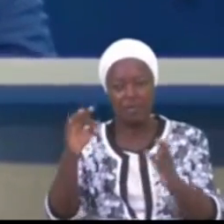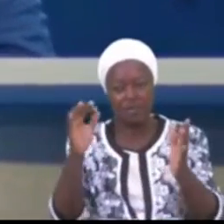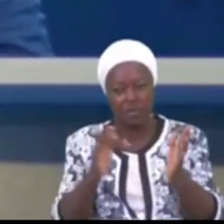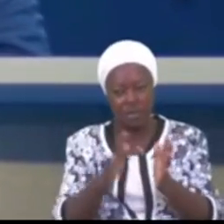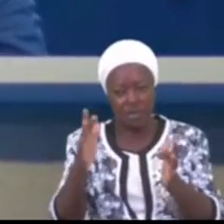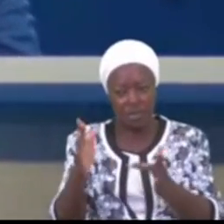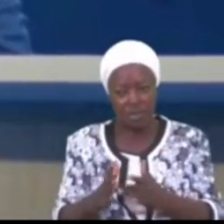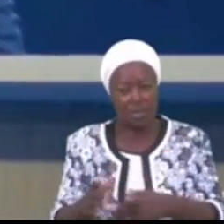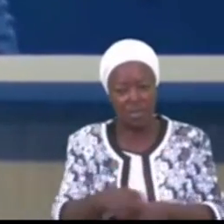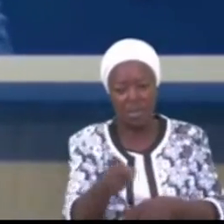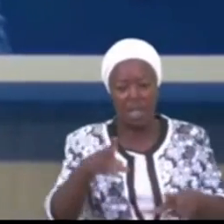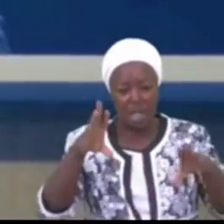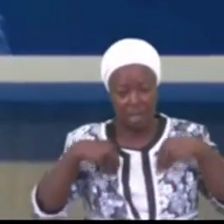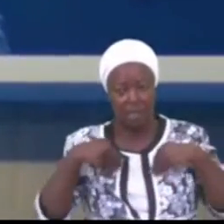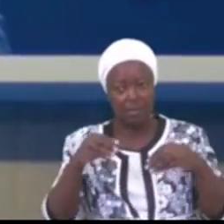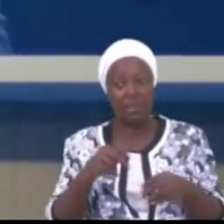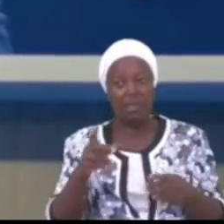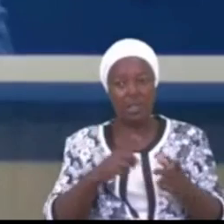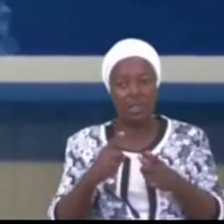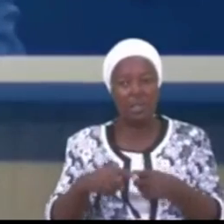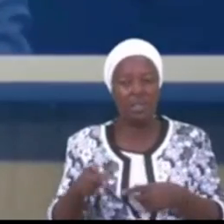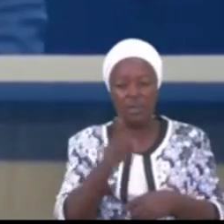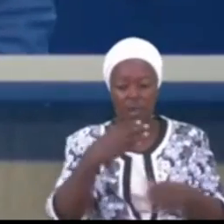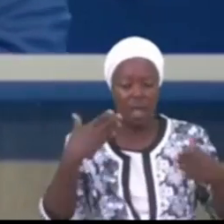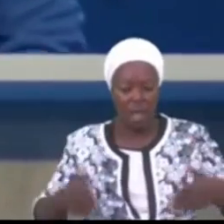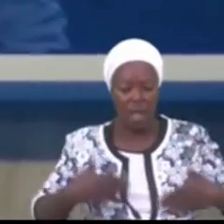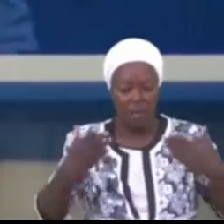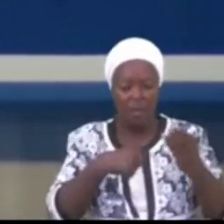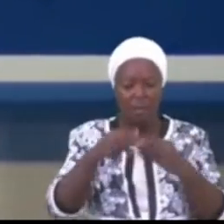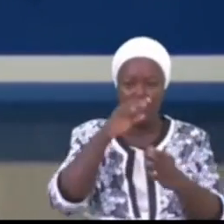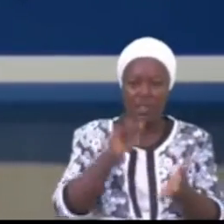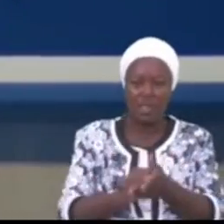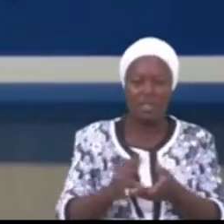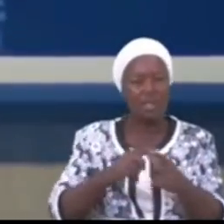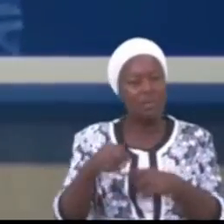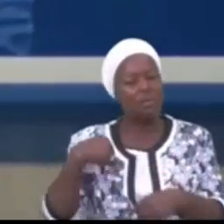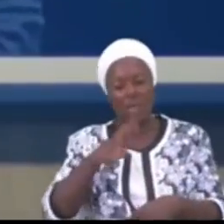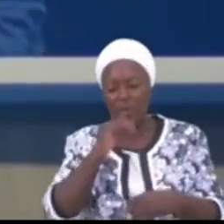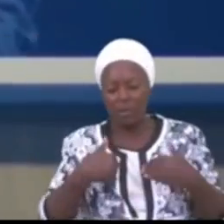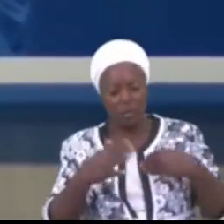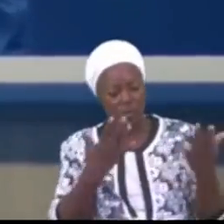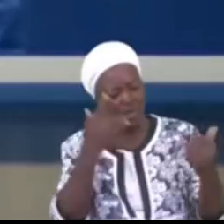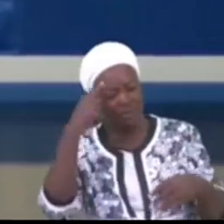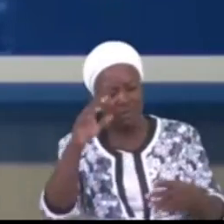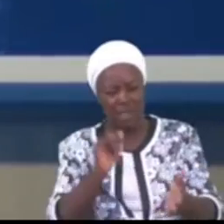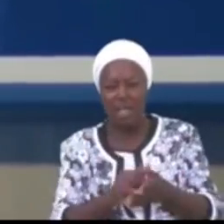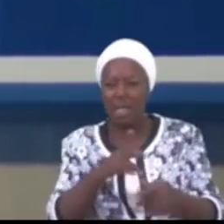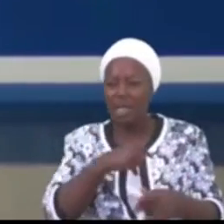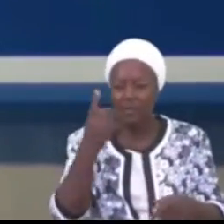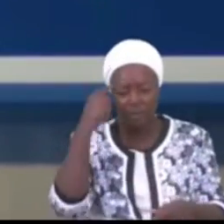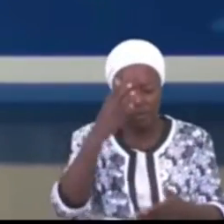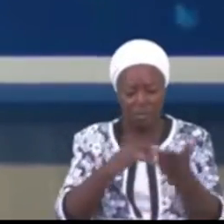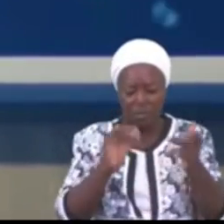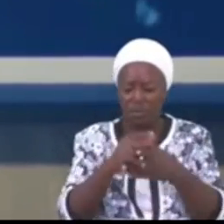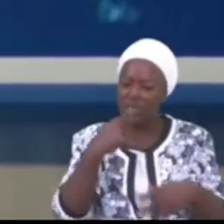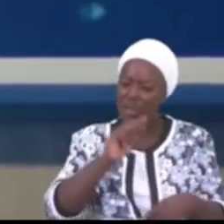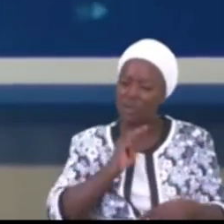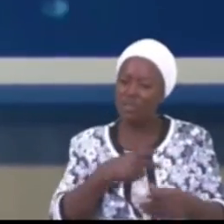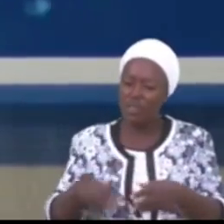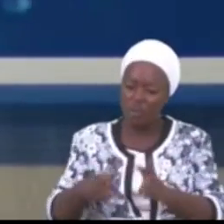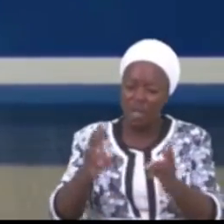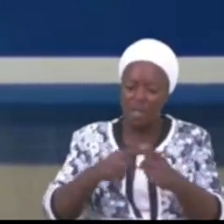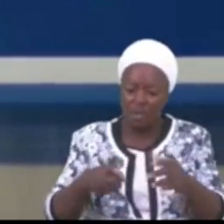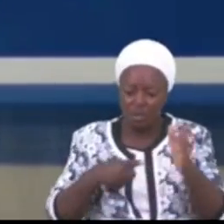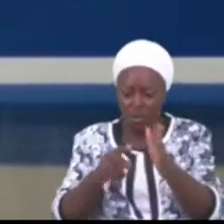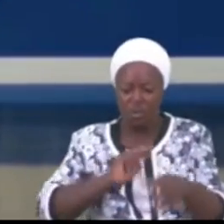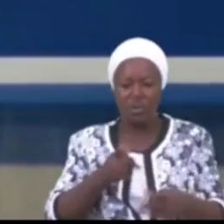they accepted, they were happy about it. They said, "We've been waiting for somebody to tell us the way and to show us the